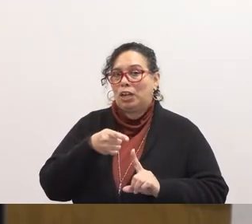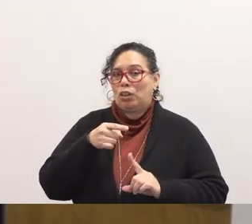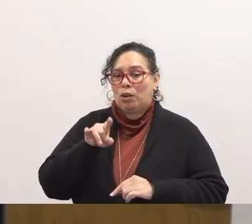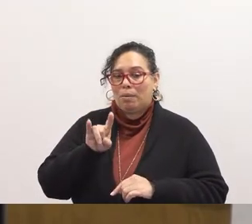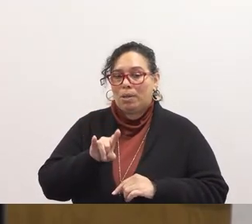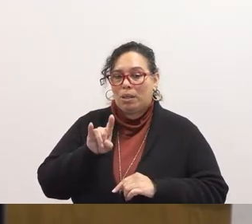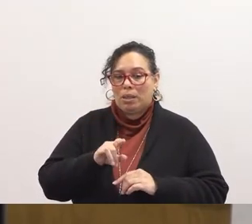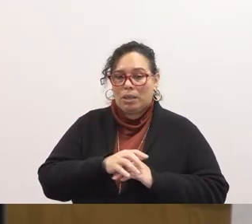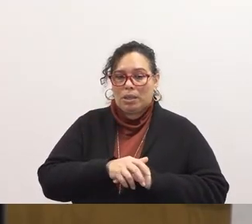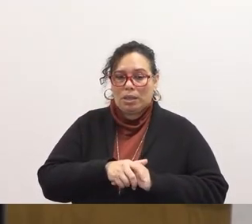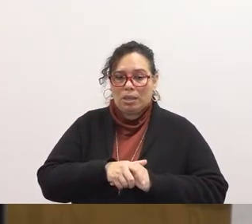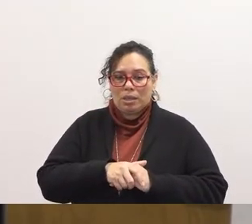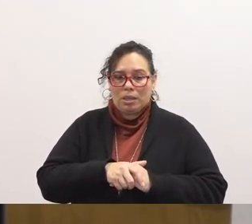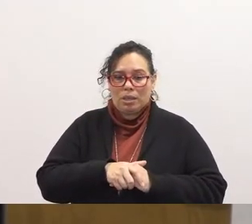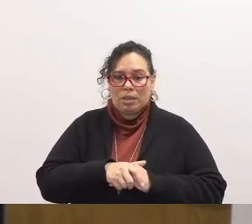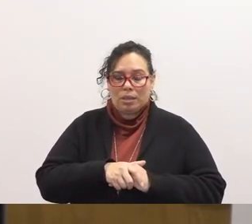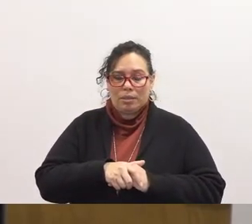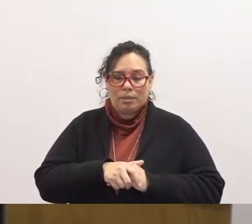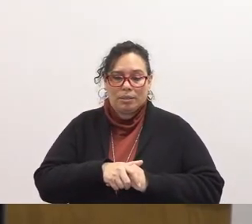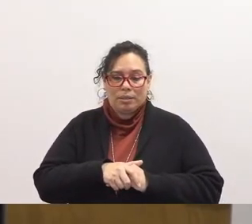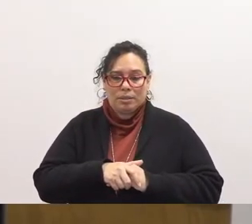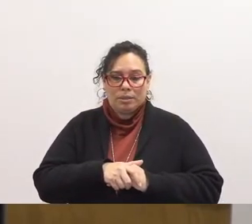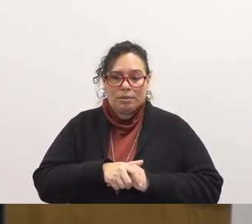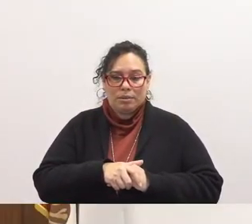that's one heck of a donation, to say the least.